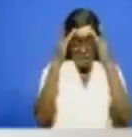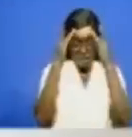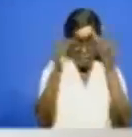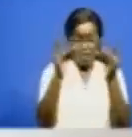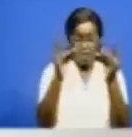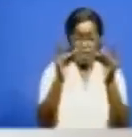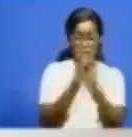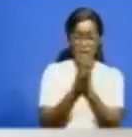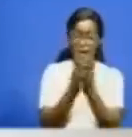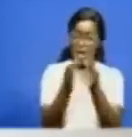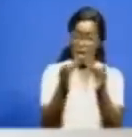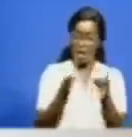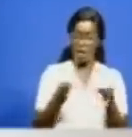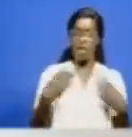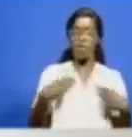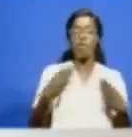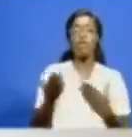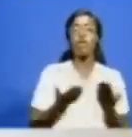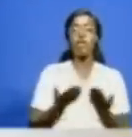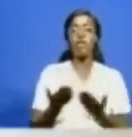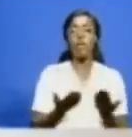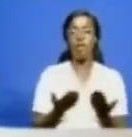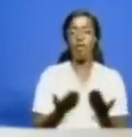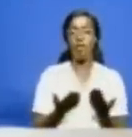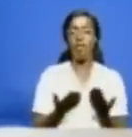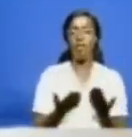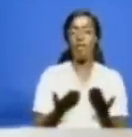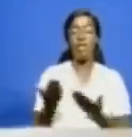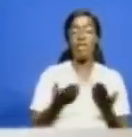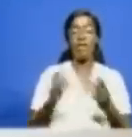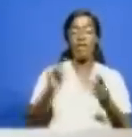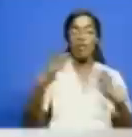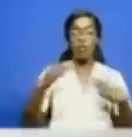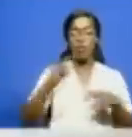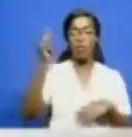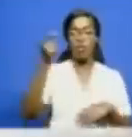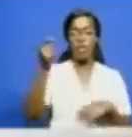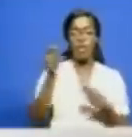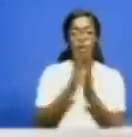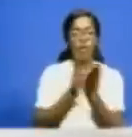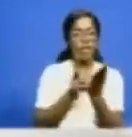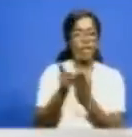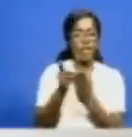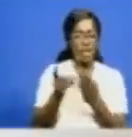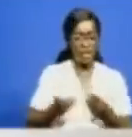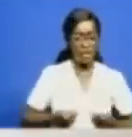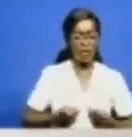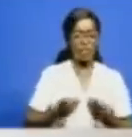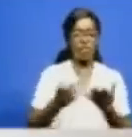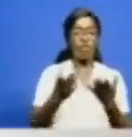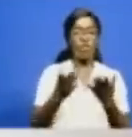and accountable to the people they serve. Mzee served the people of Kenya with diligence and devotion